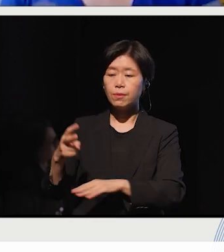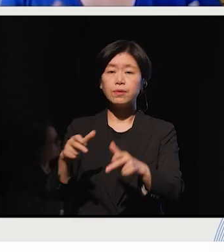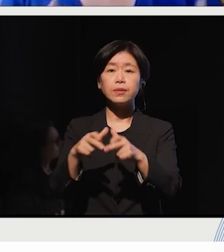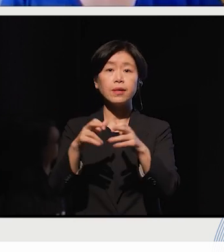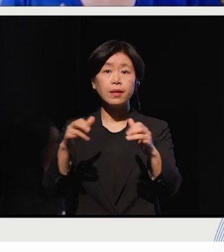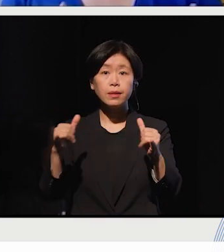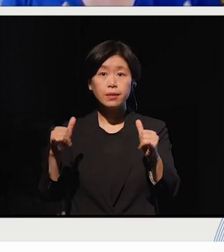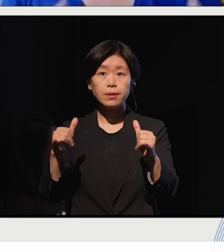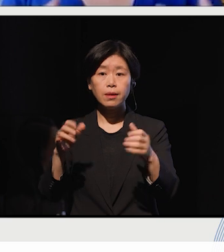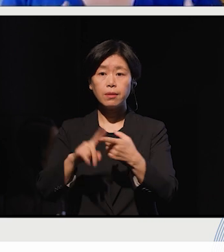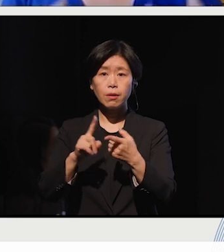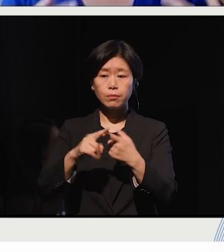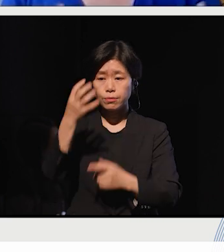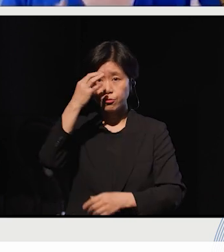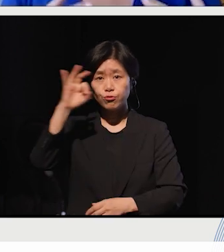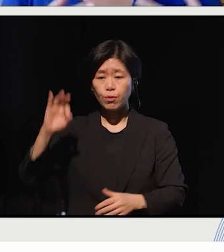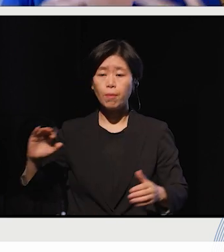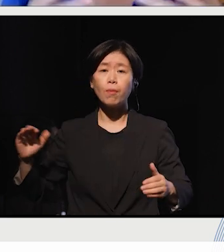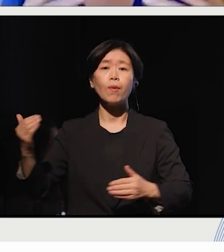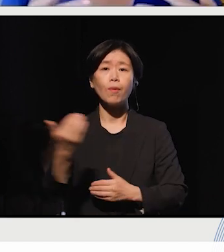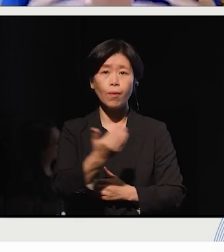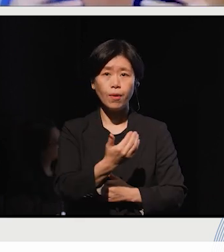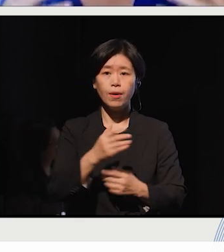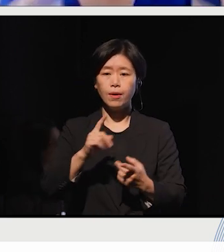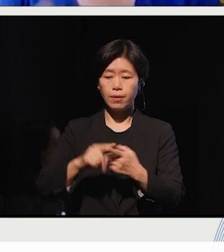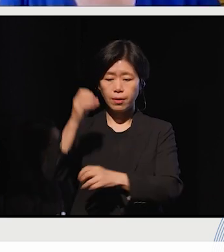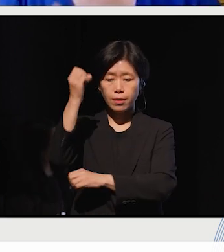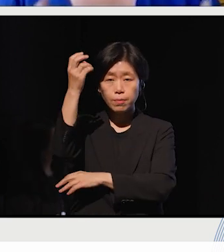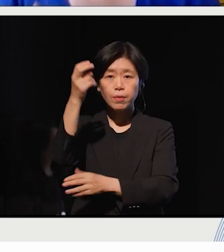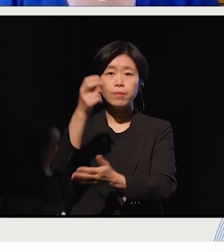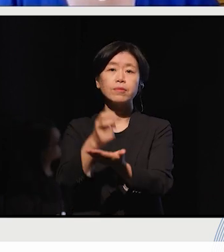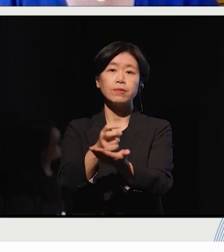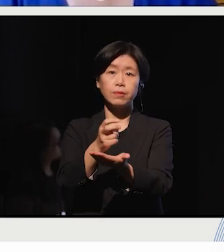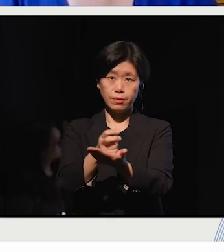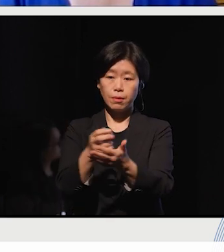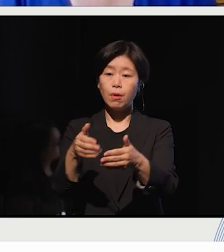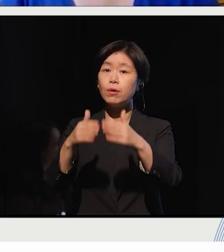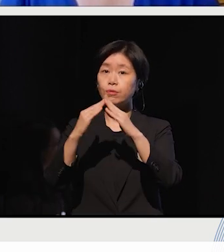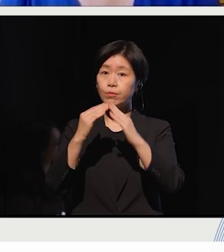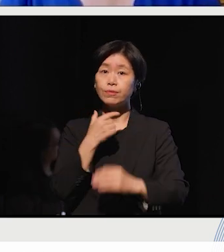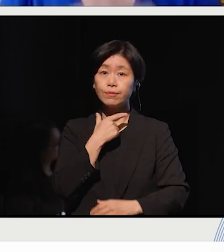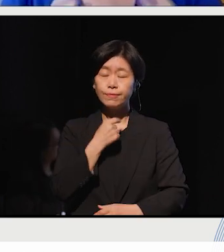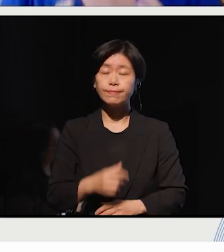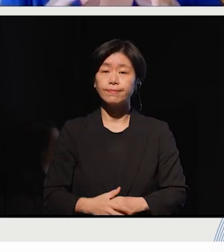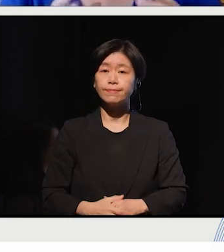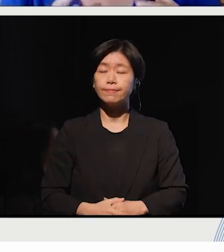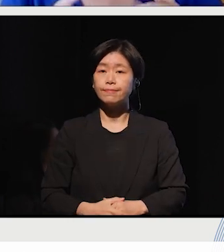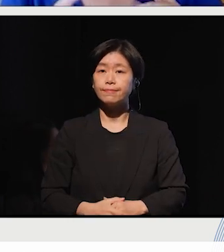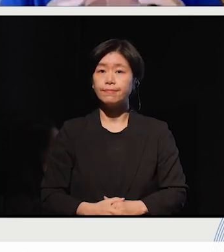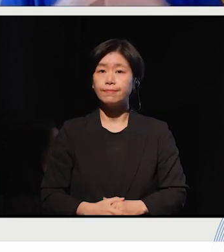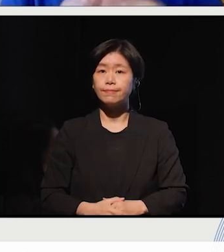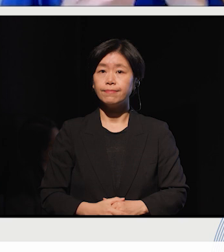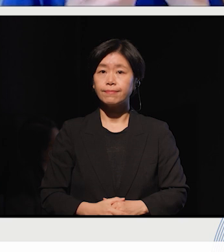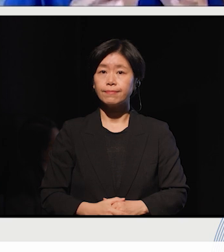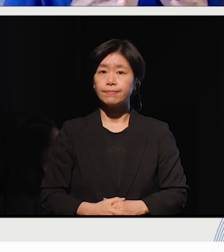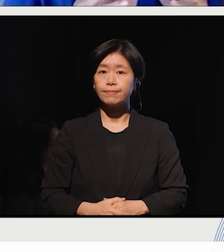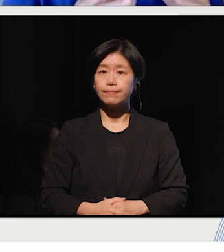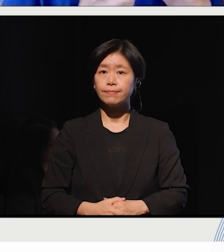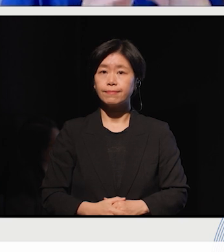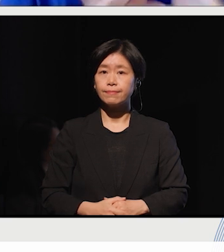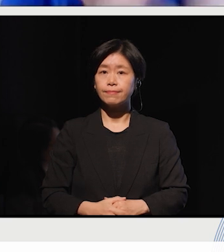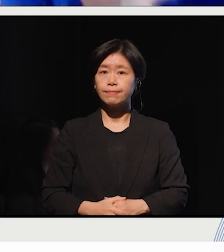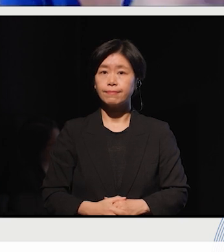to embrace disability as being part of the human condition. That this is not something